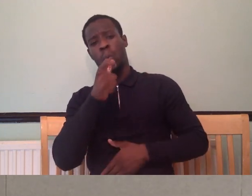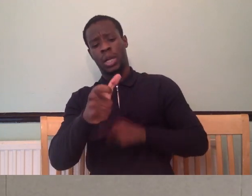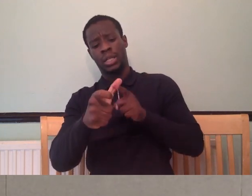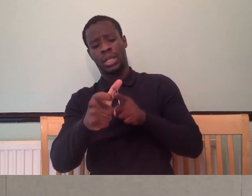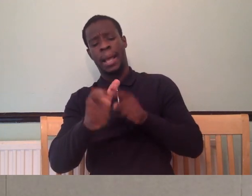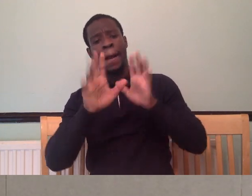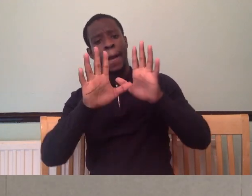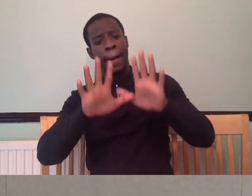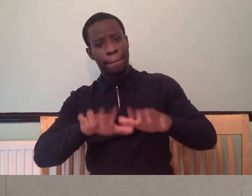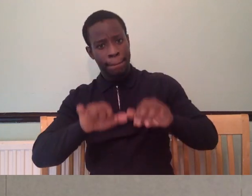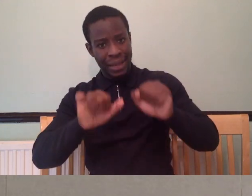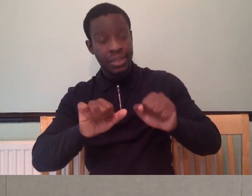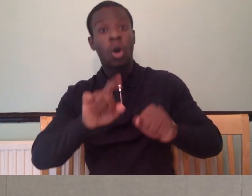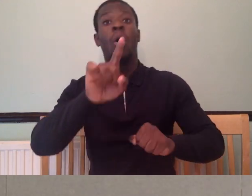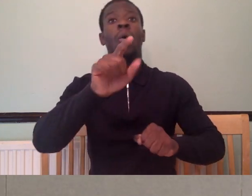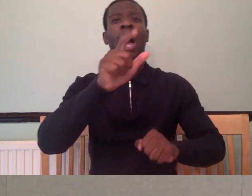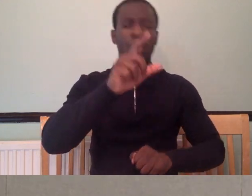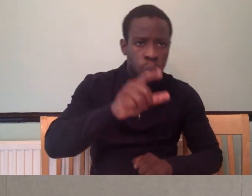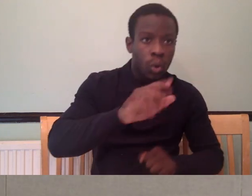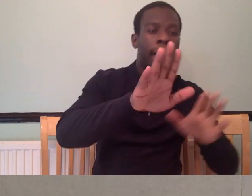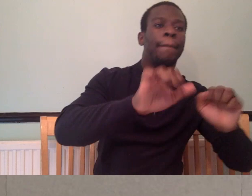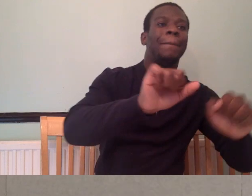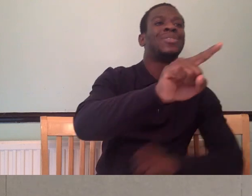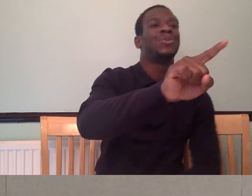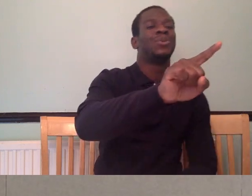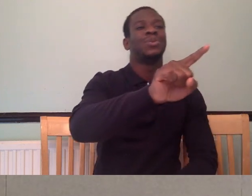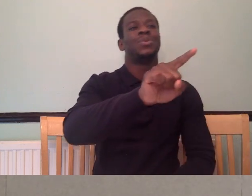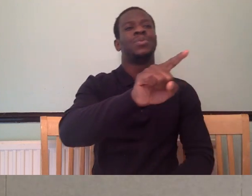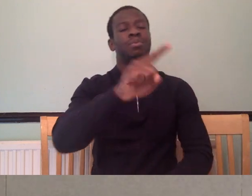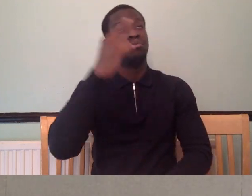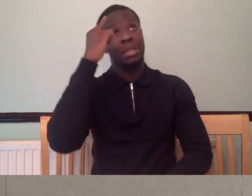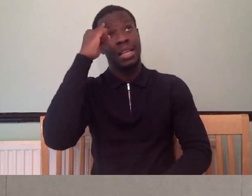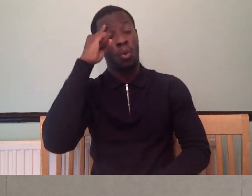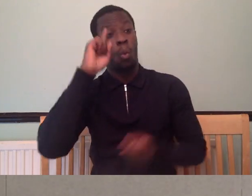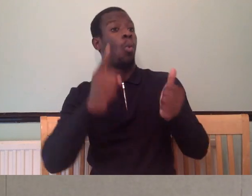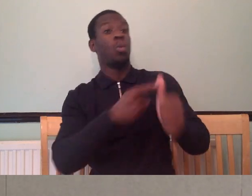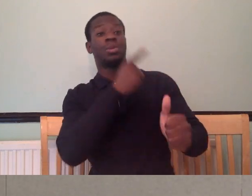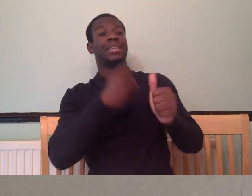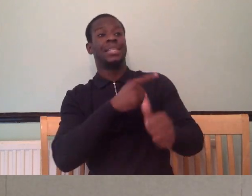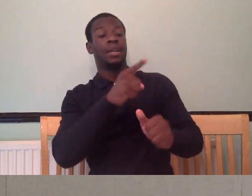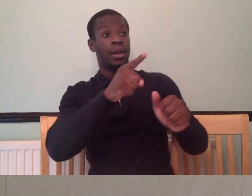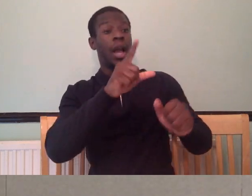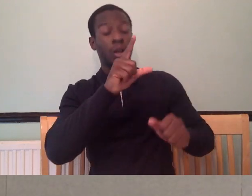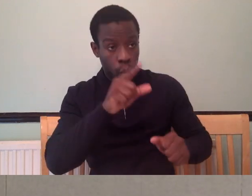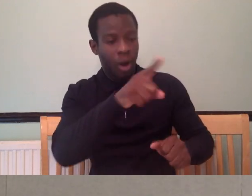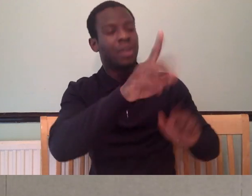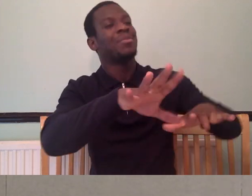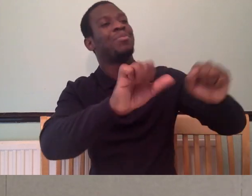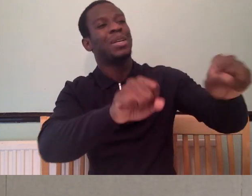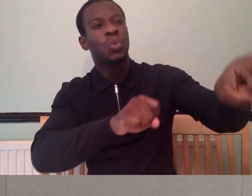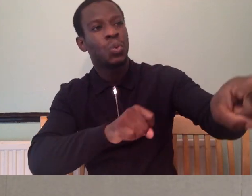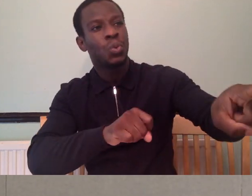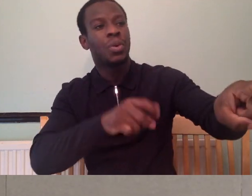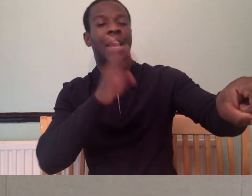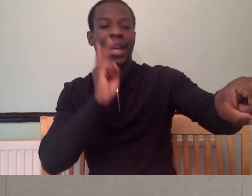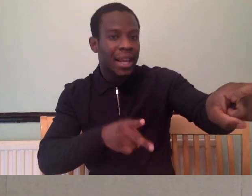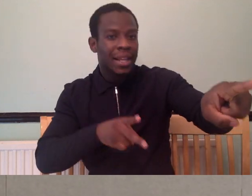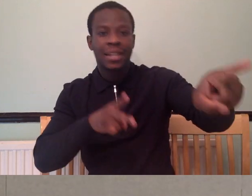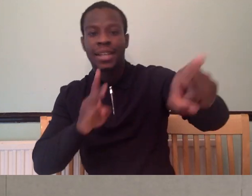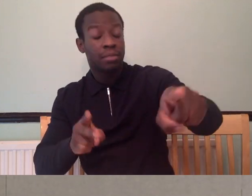term bless. If someone sneezes, without thinking, we say, "Bless you." They sneeze again, we say, "Bless you again."